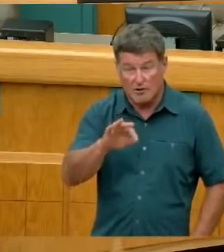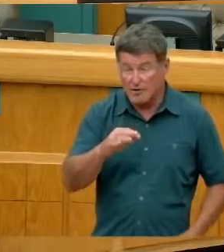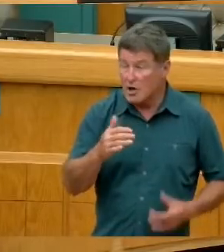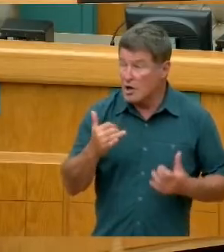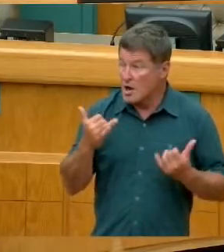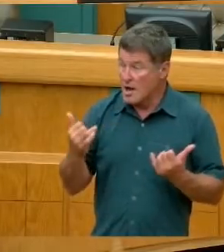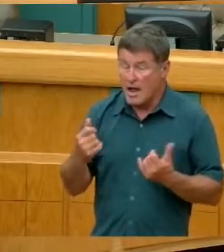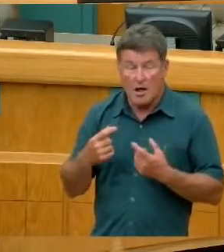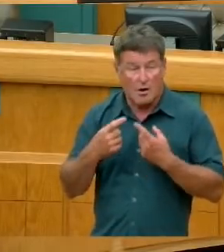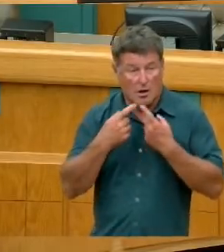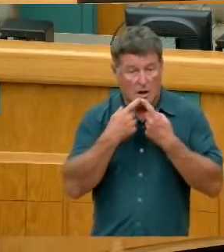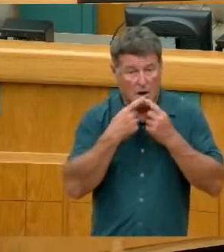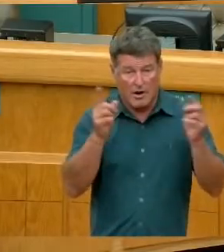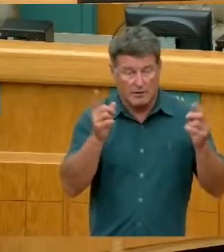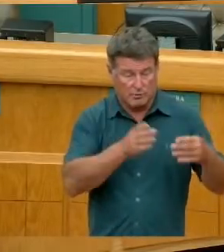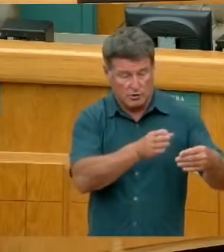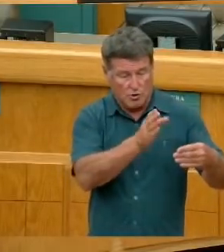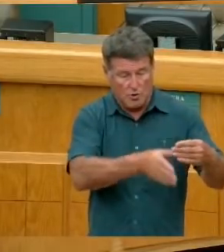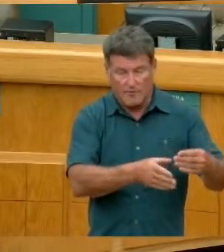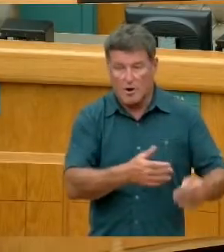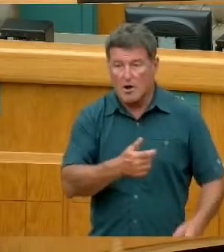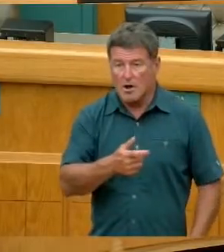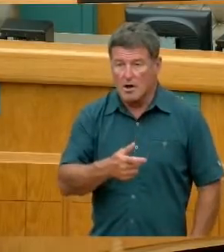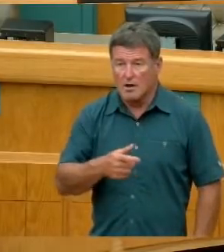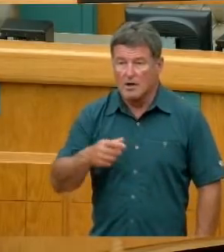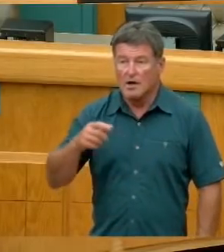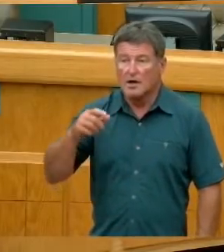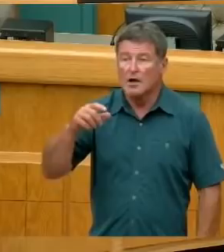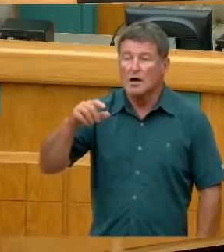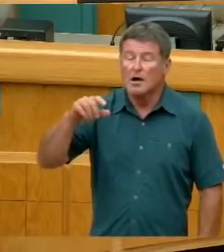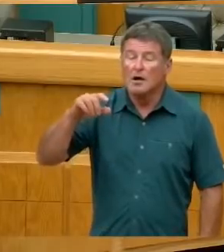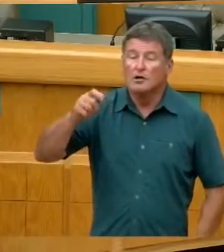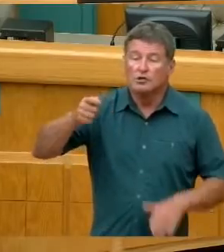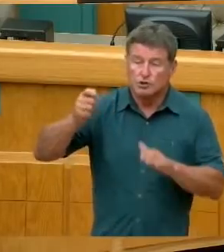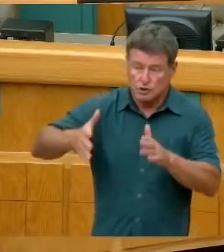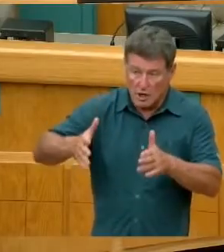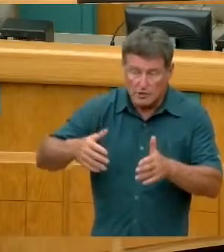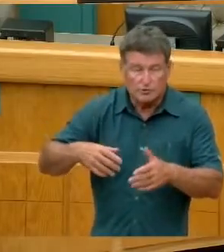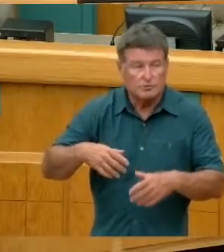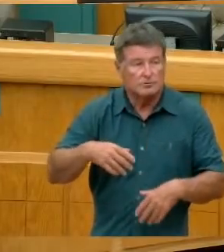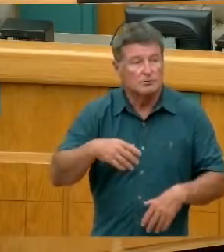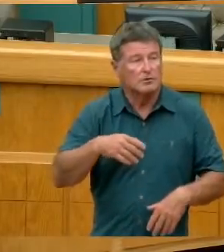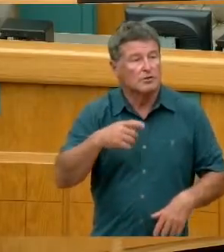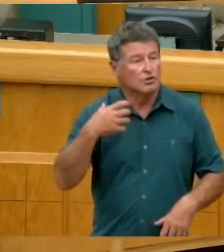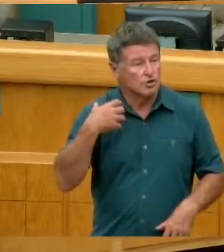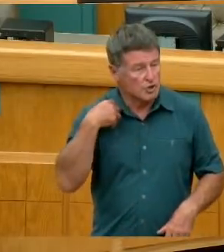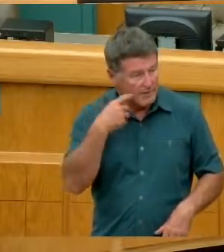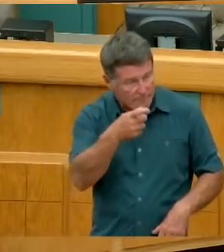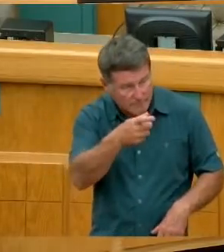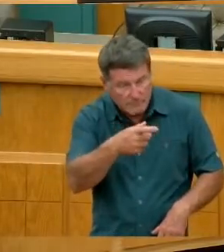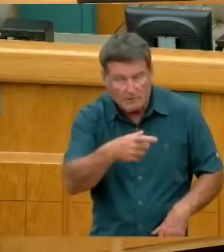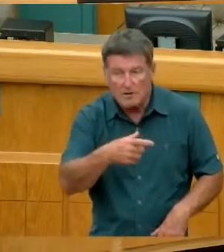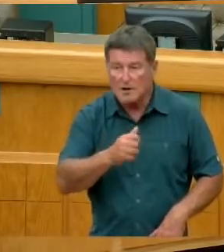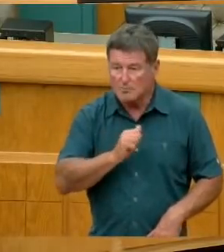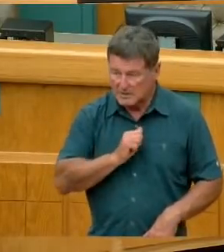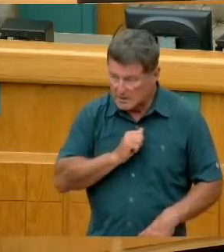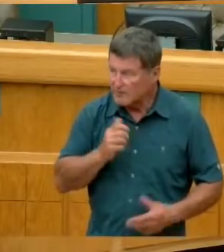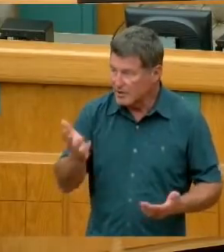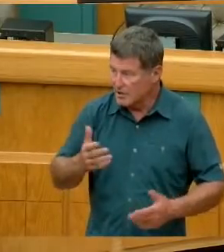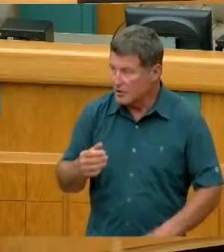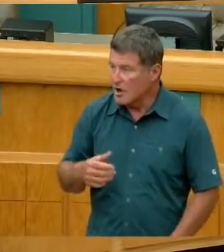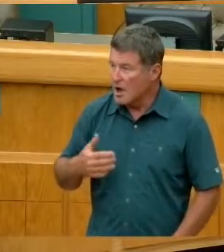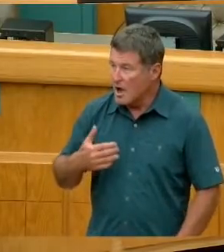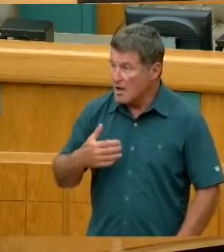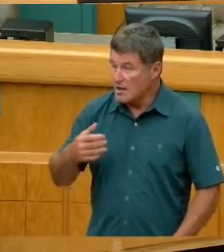Okay, so that concludes today's press briefing. Myself, Judge Canales, and others are here, should you have any questions from the media.